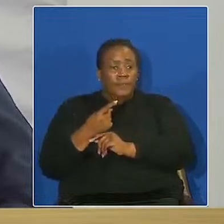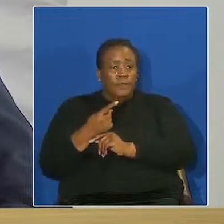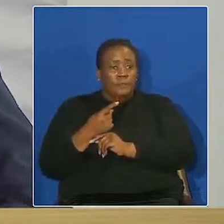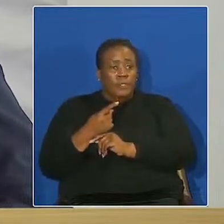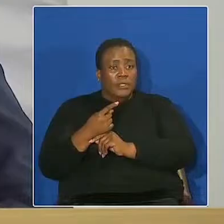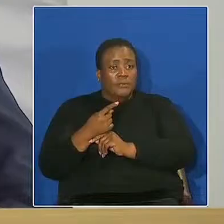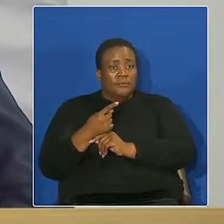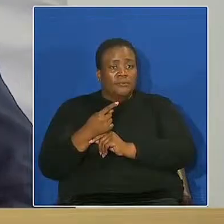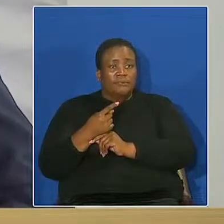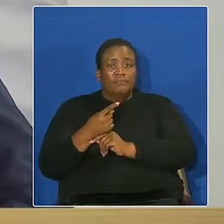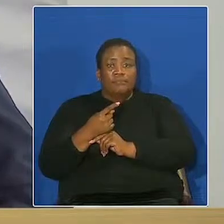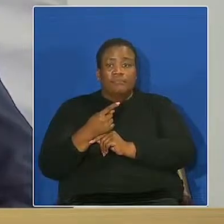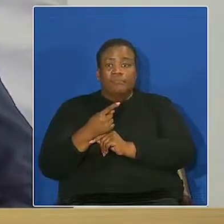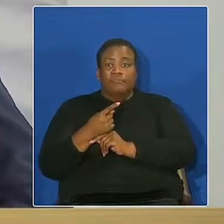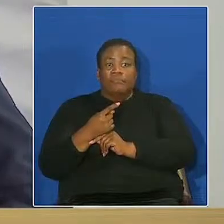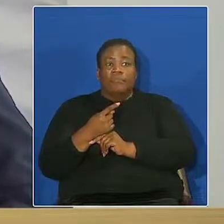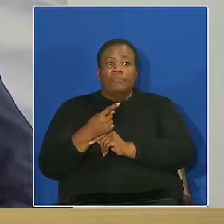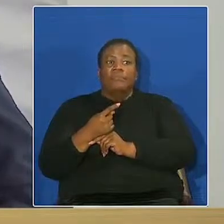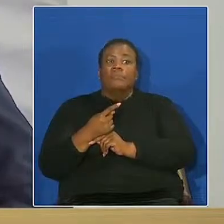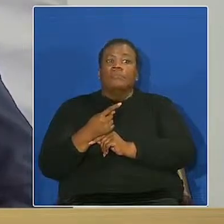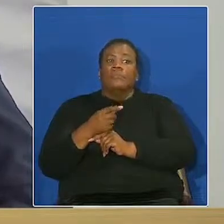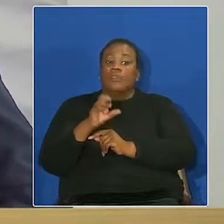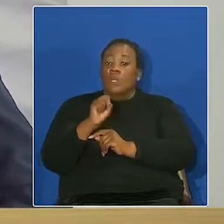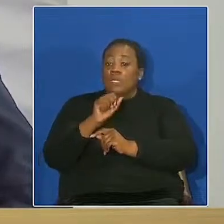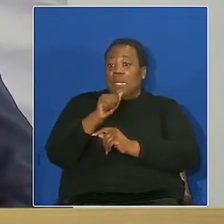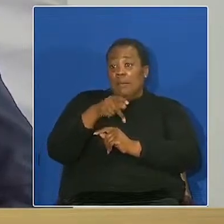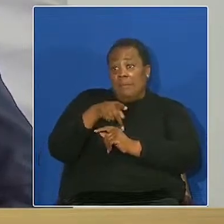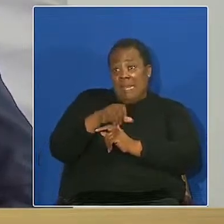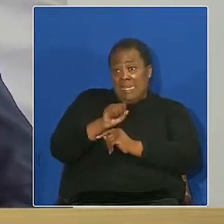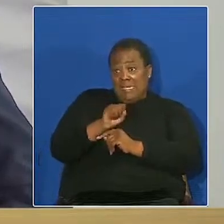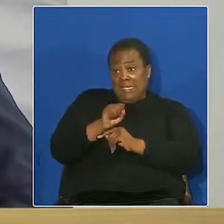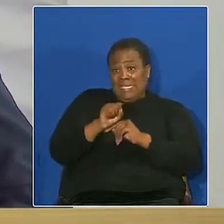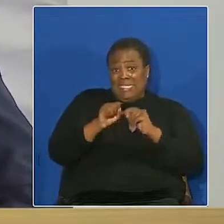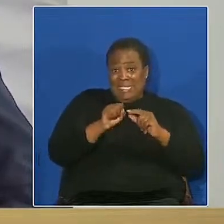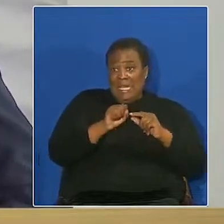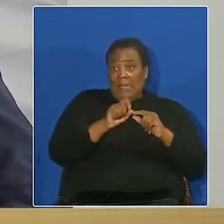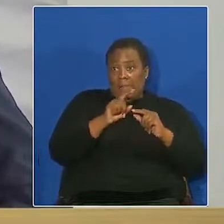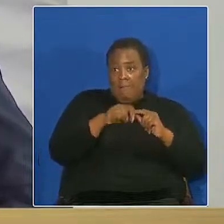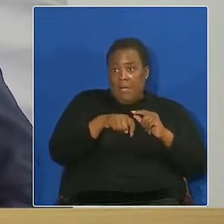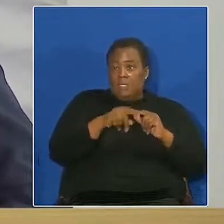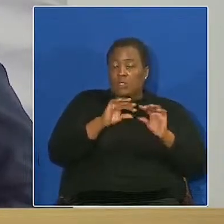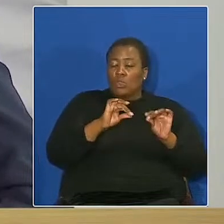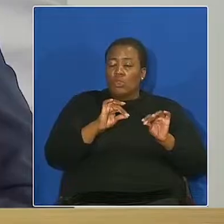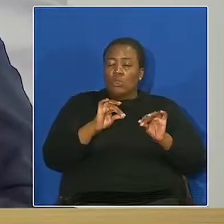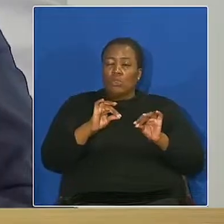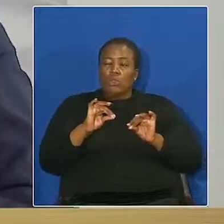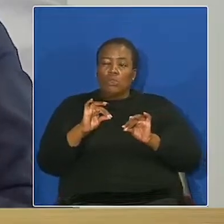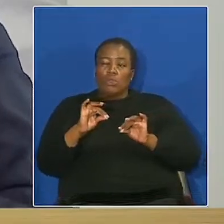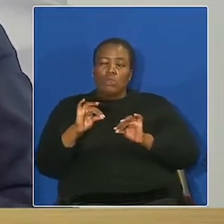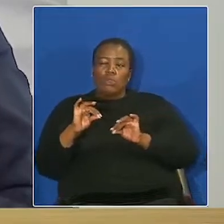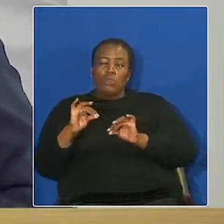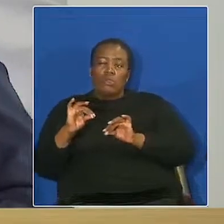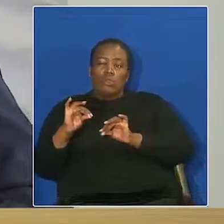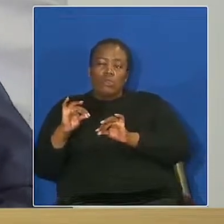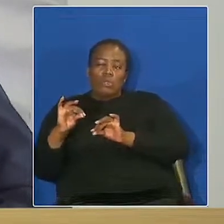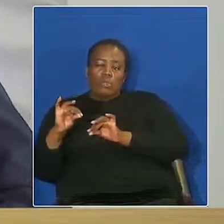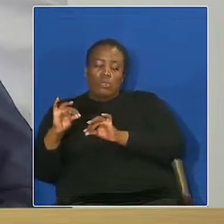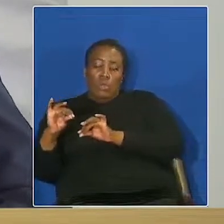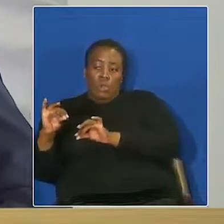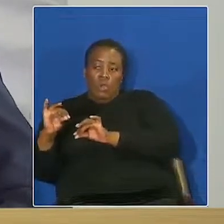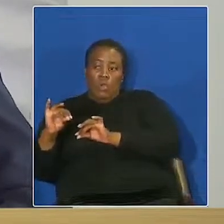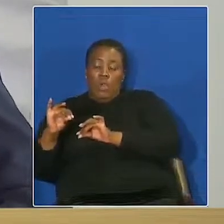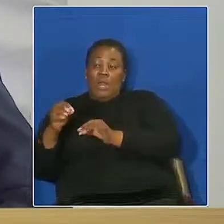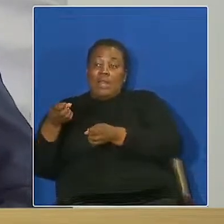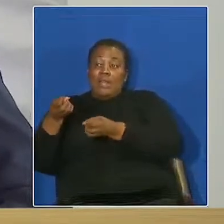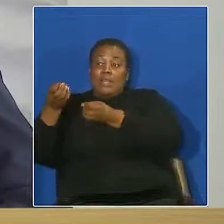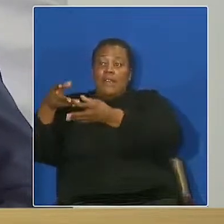they must stall, which is SAPS. SAPS must stall as much as they can to release